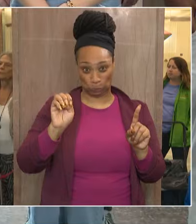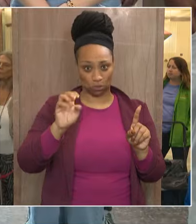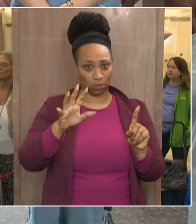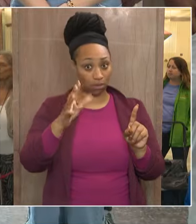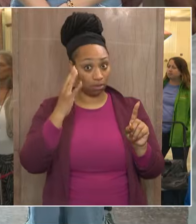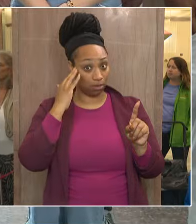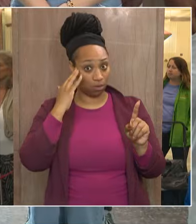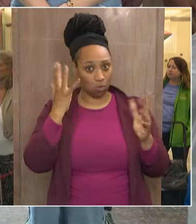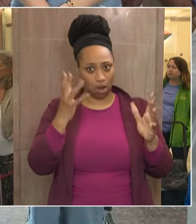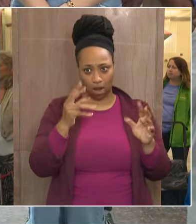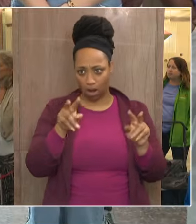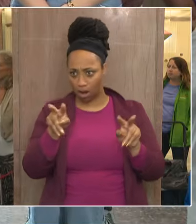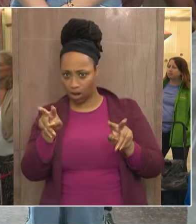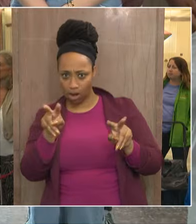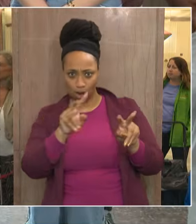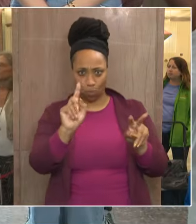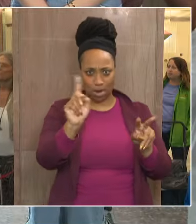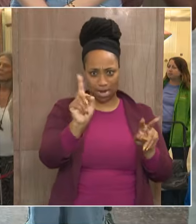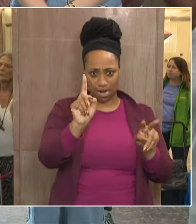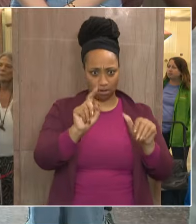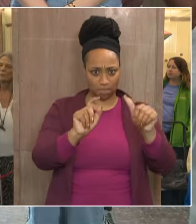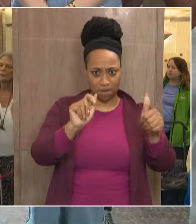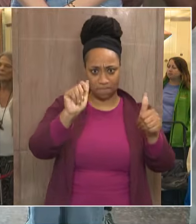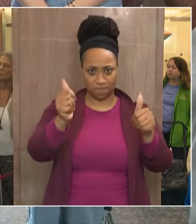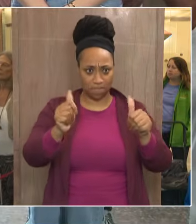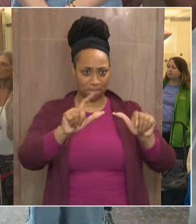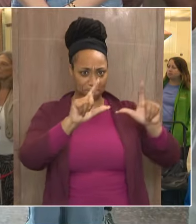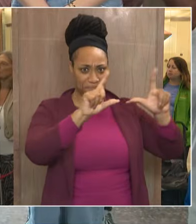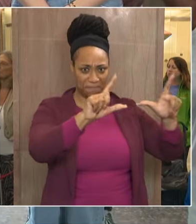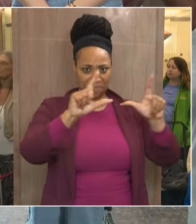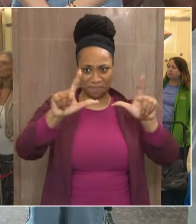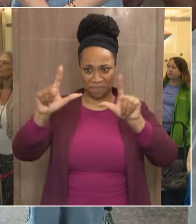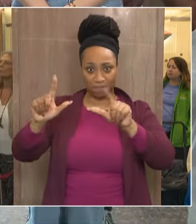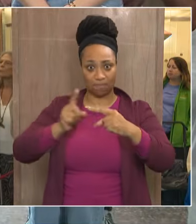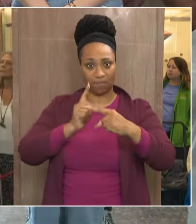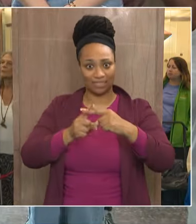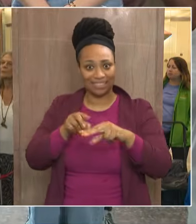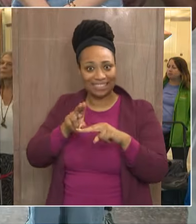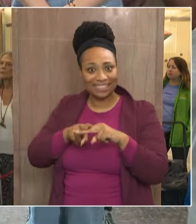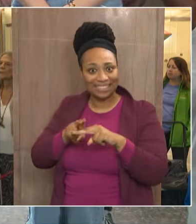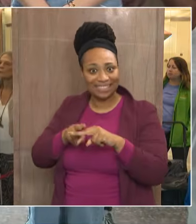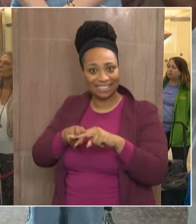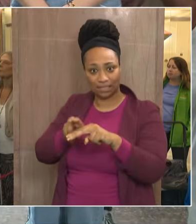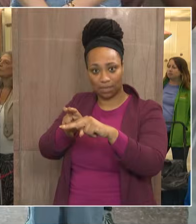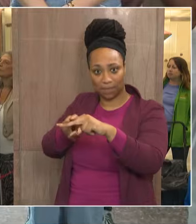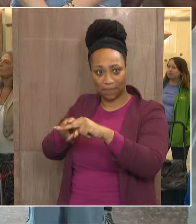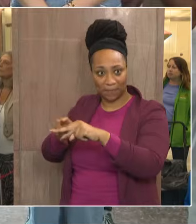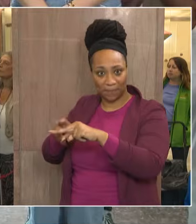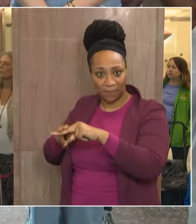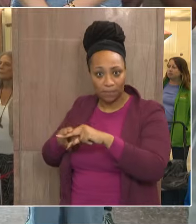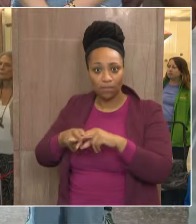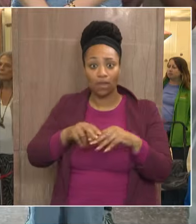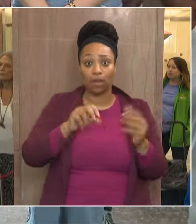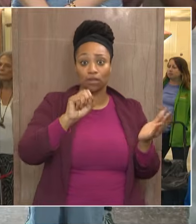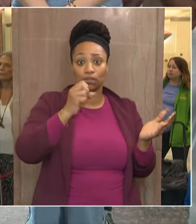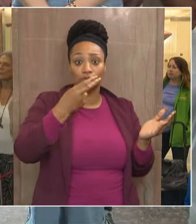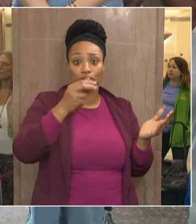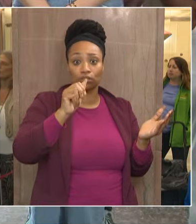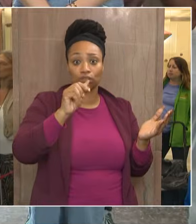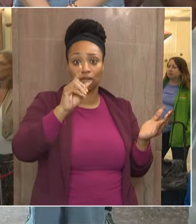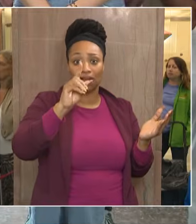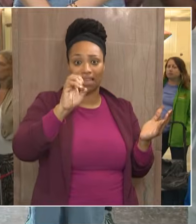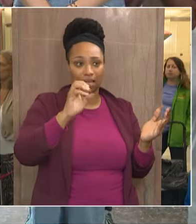the kinds of improvements that give people a reason to spend more time in DC during the day, at night, and